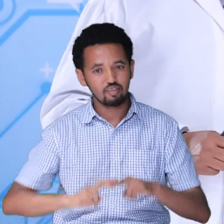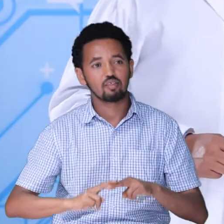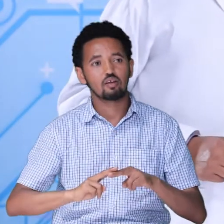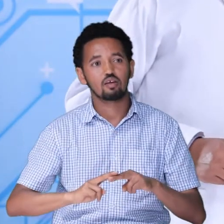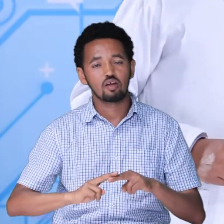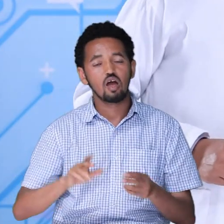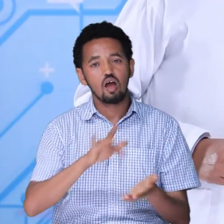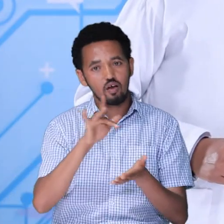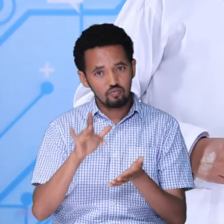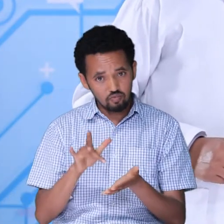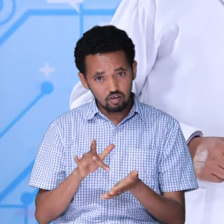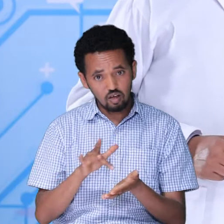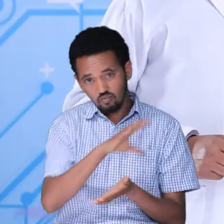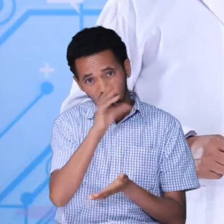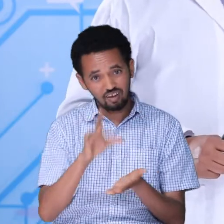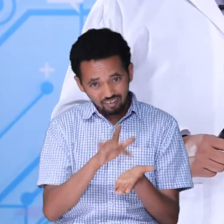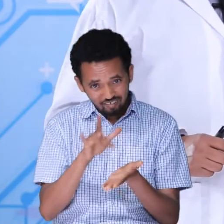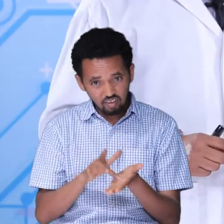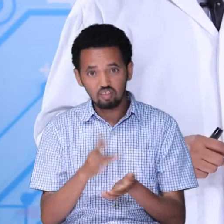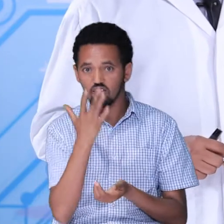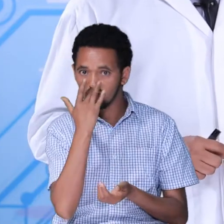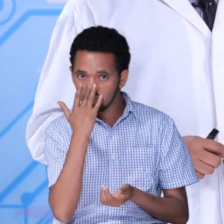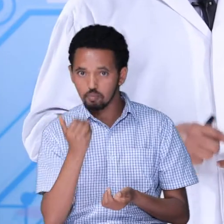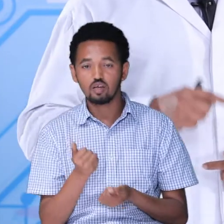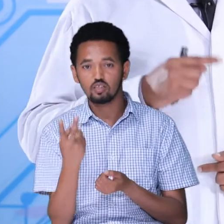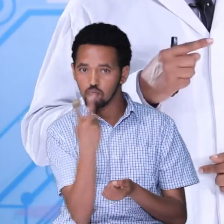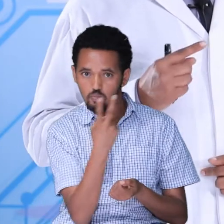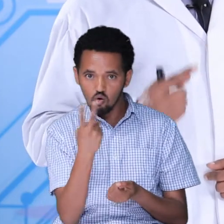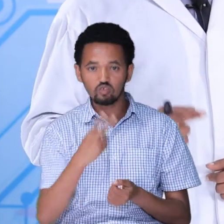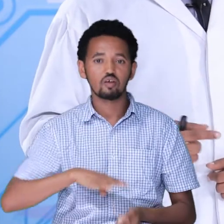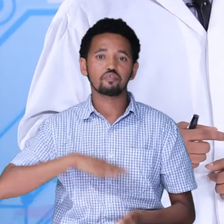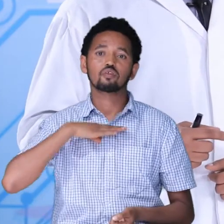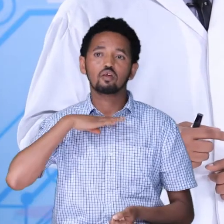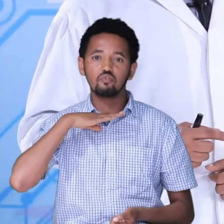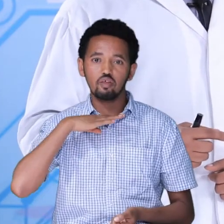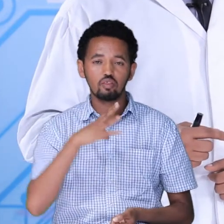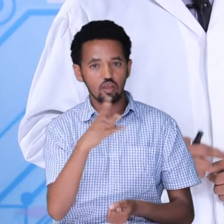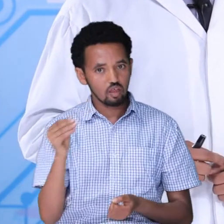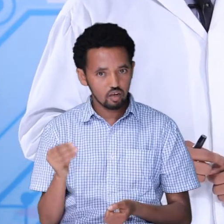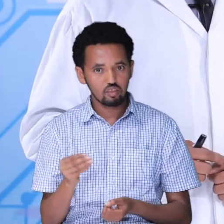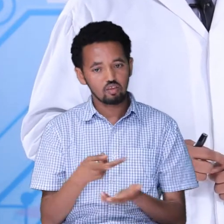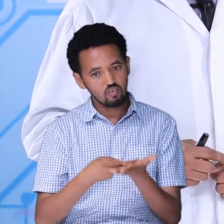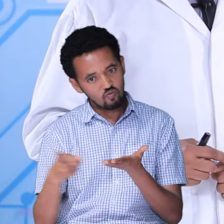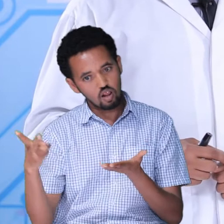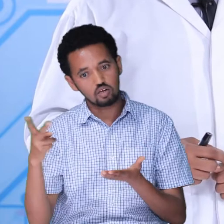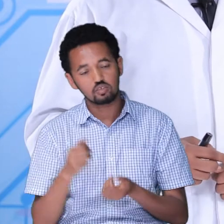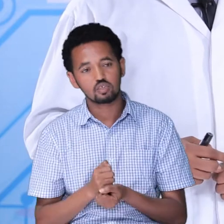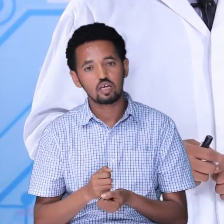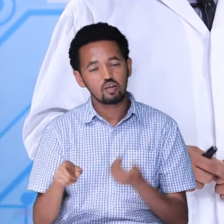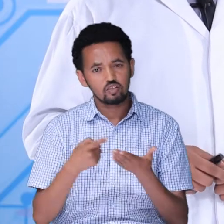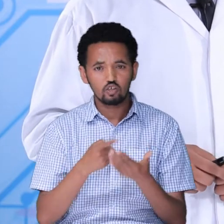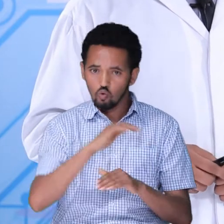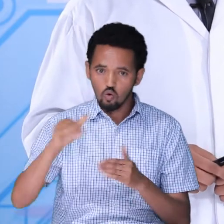African state has experienced both success and failures. This is